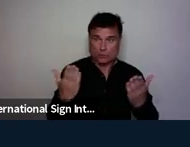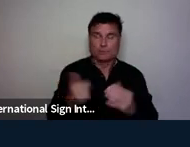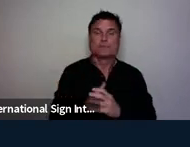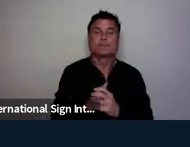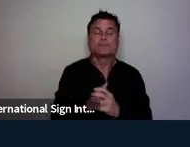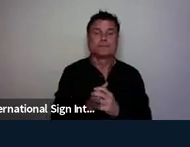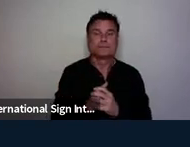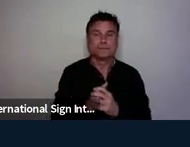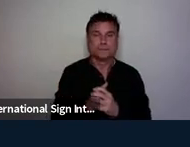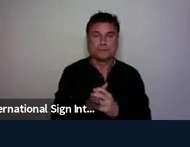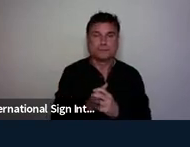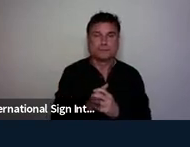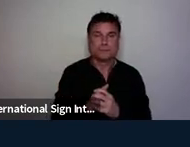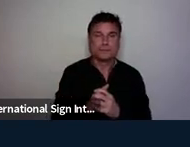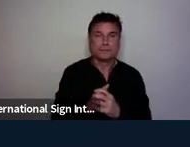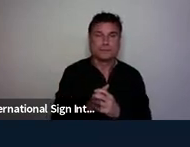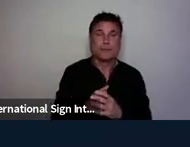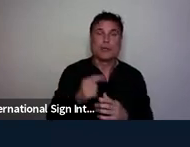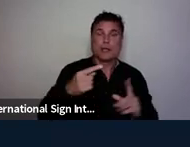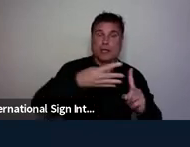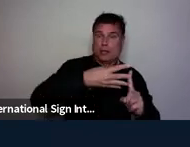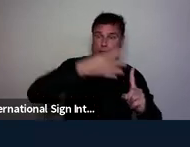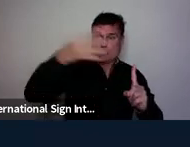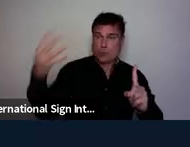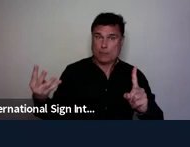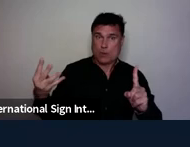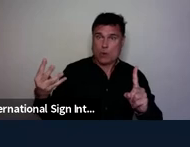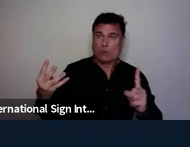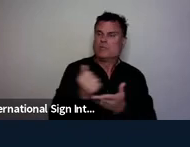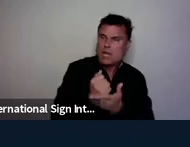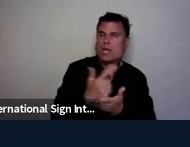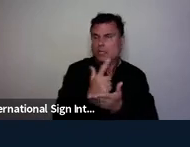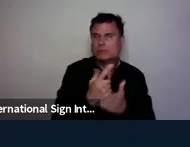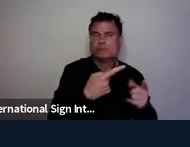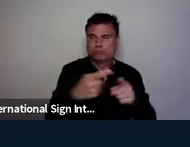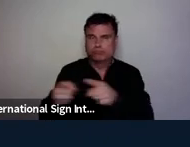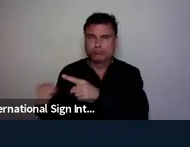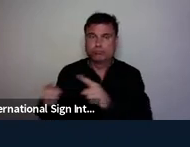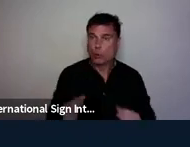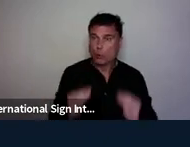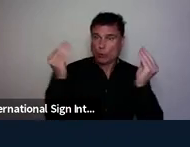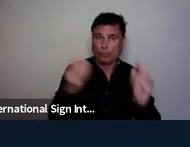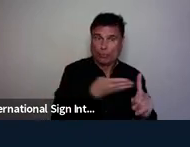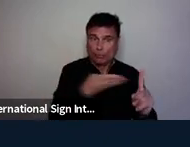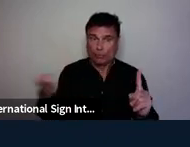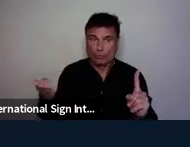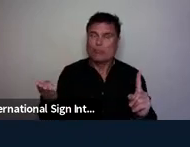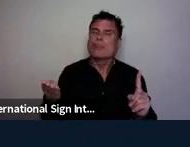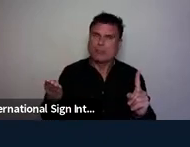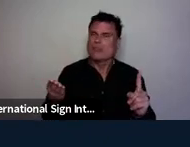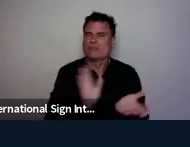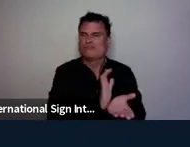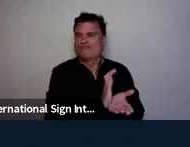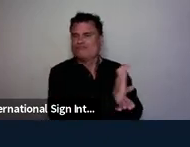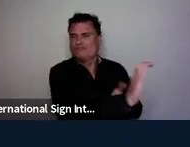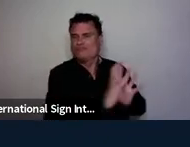LGBT community and LGBT youth is that it's already a really marginalized group. If I